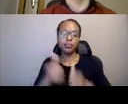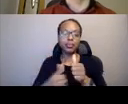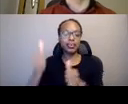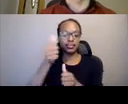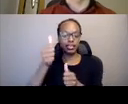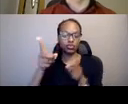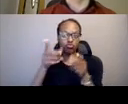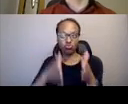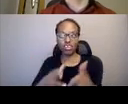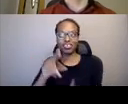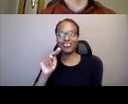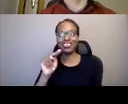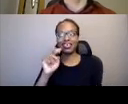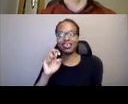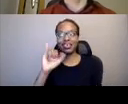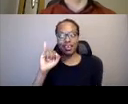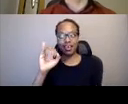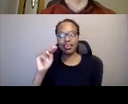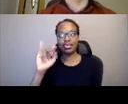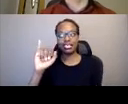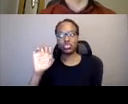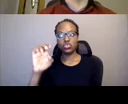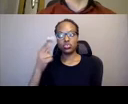Company. I wanted to let you all know